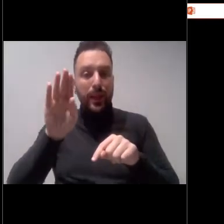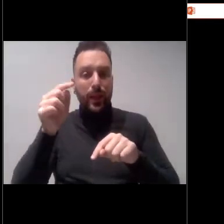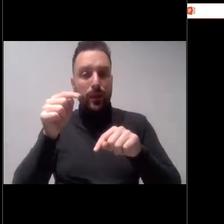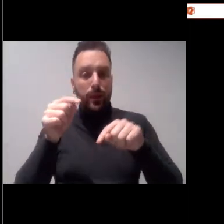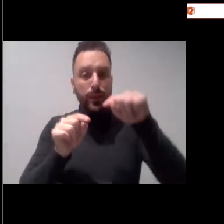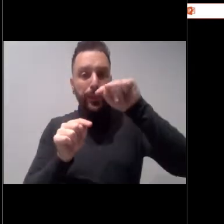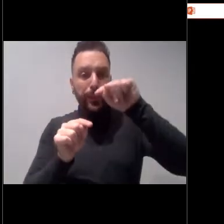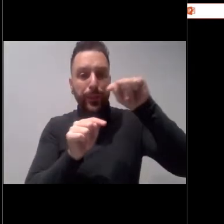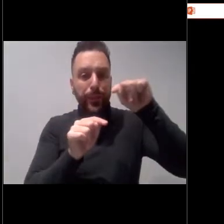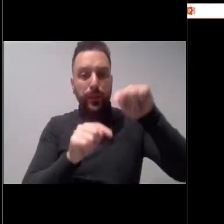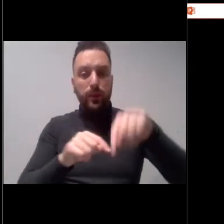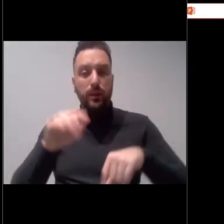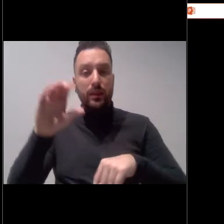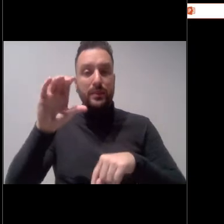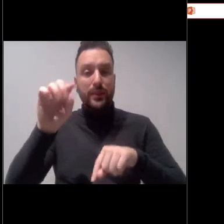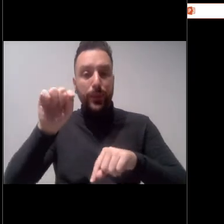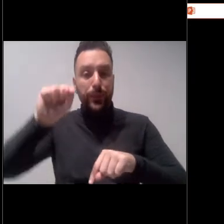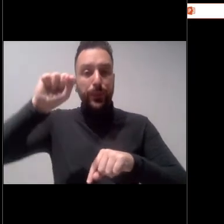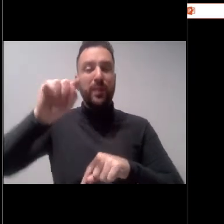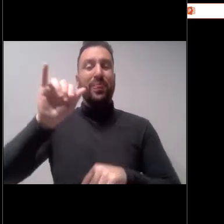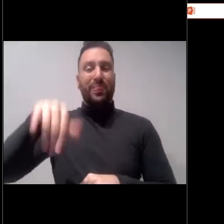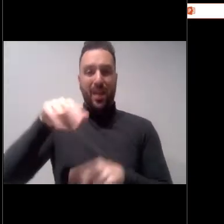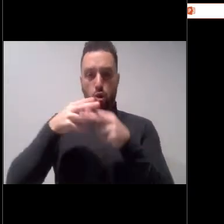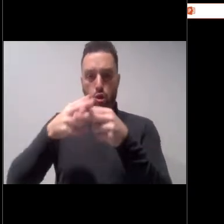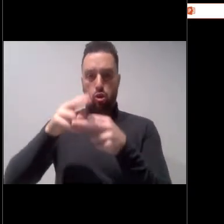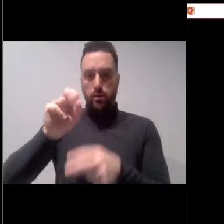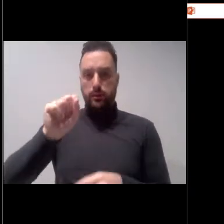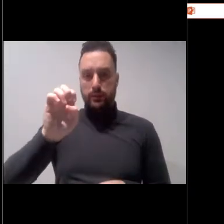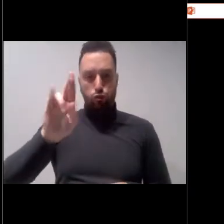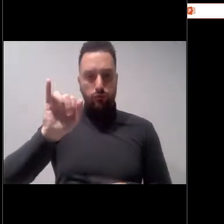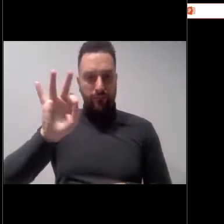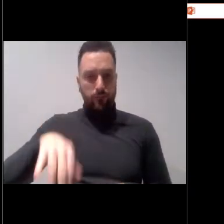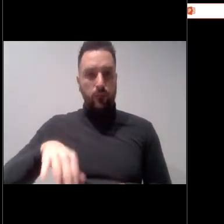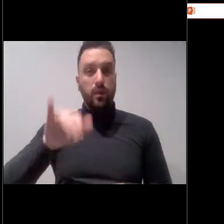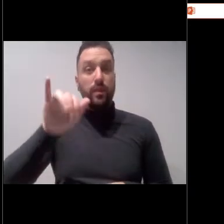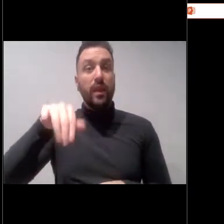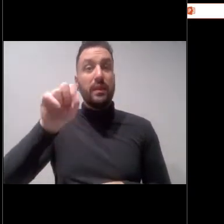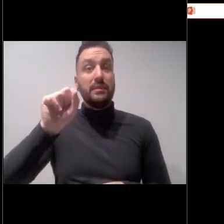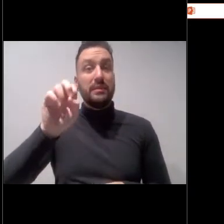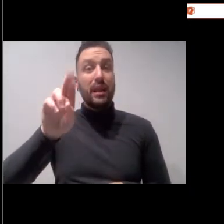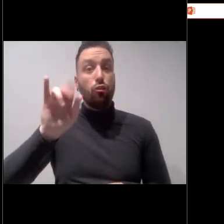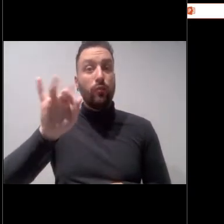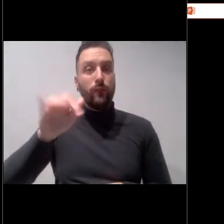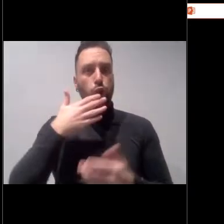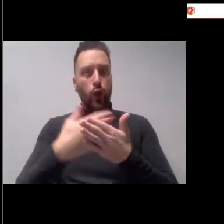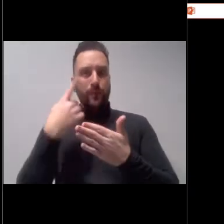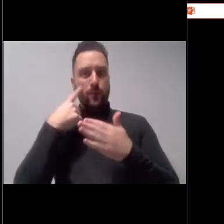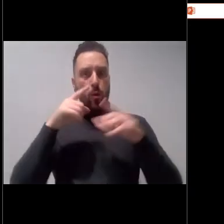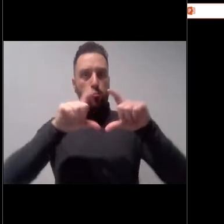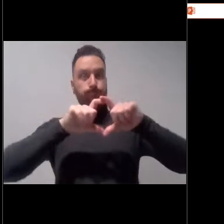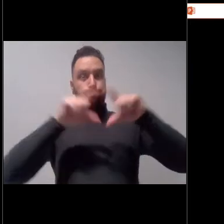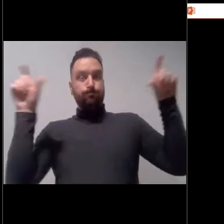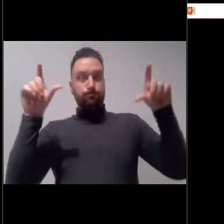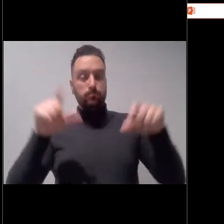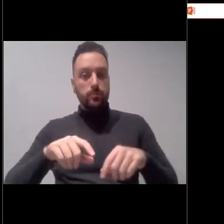those are serif. And so serif fonts are really good for headlines and titles.